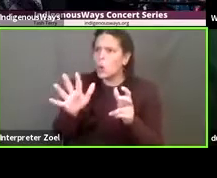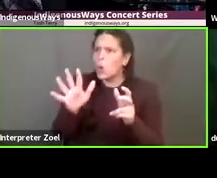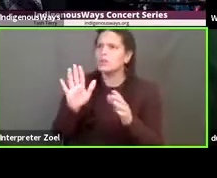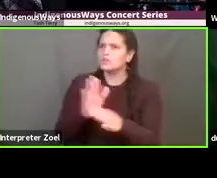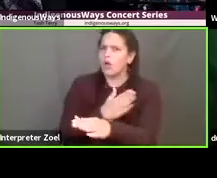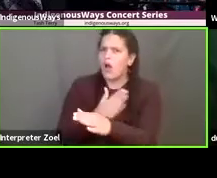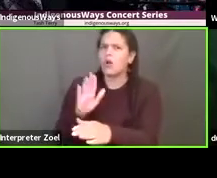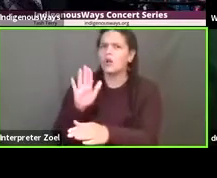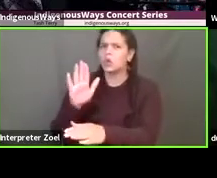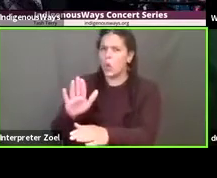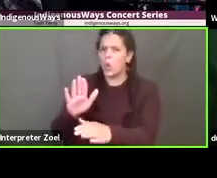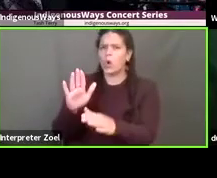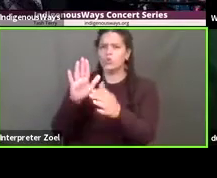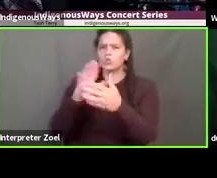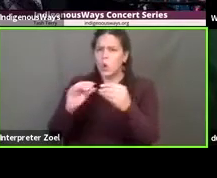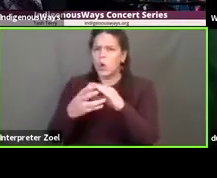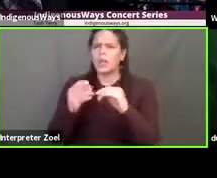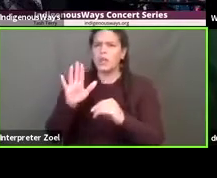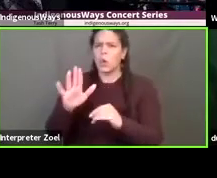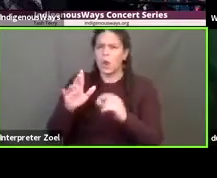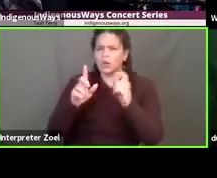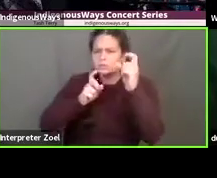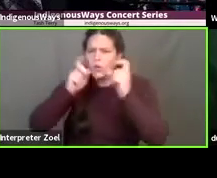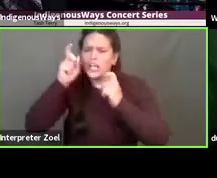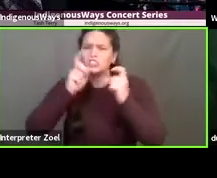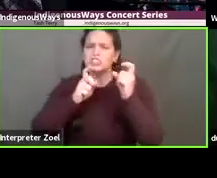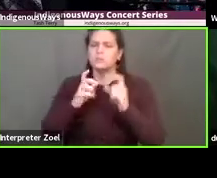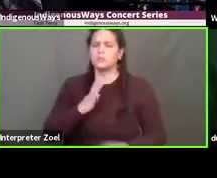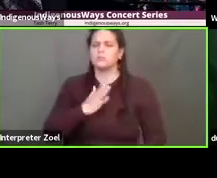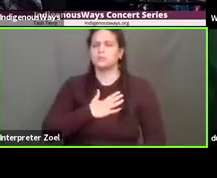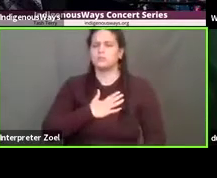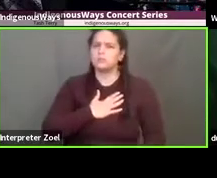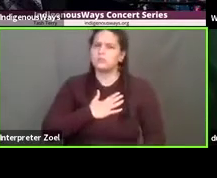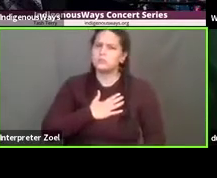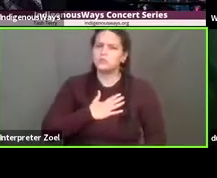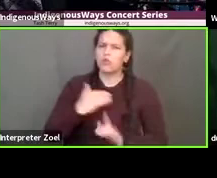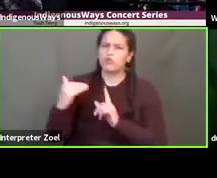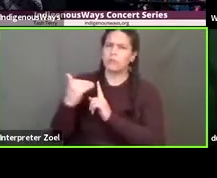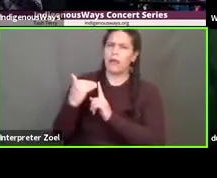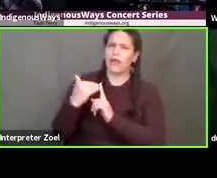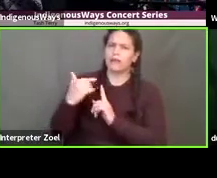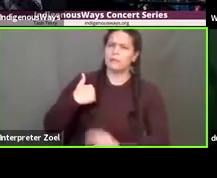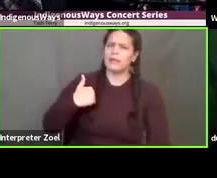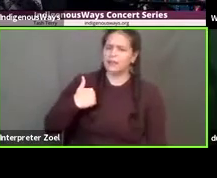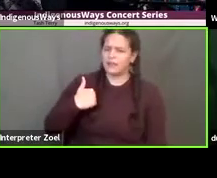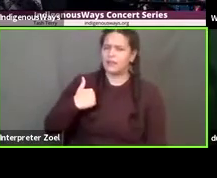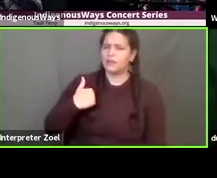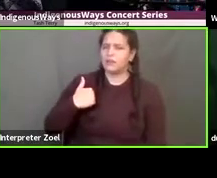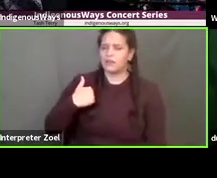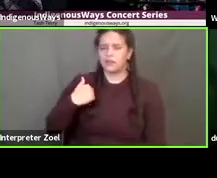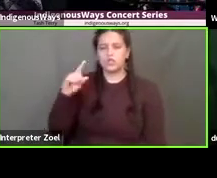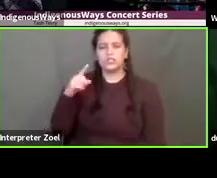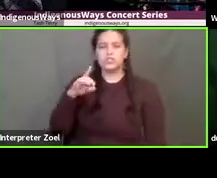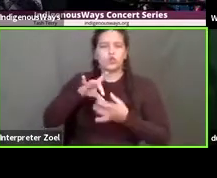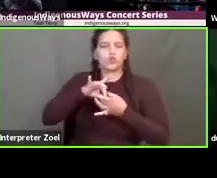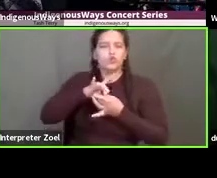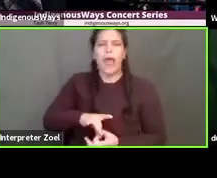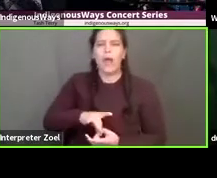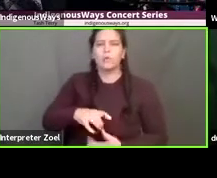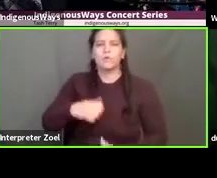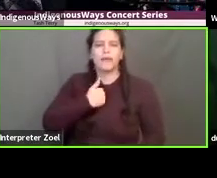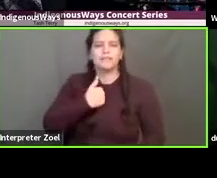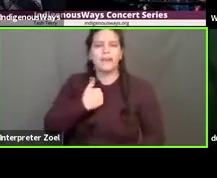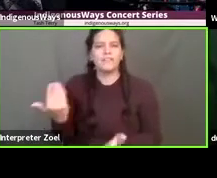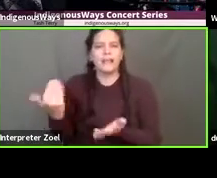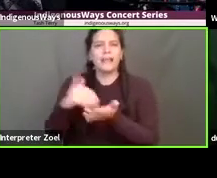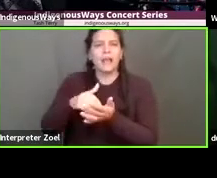your expression reminded me to, you know, ground myself again, that it's in just even the smallest things like that,